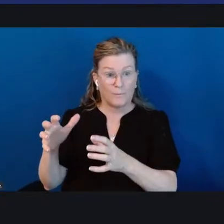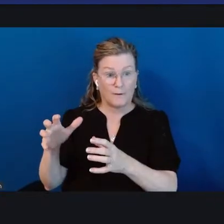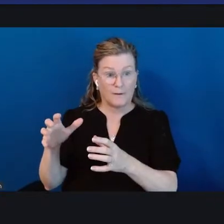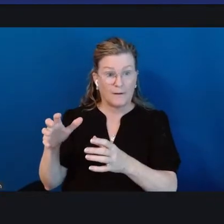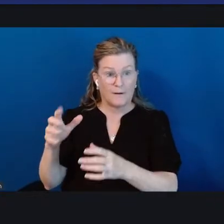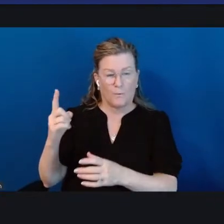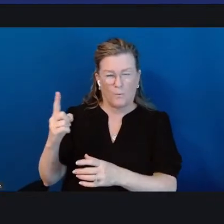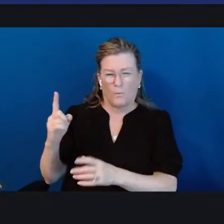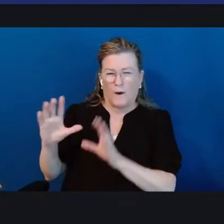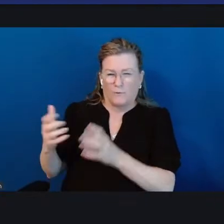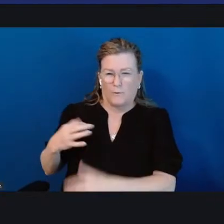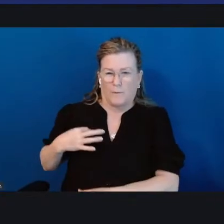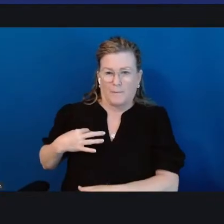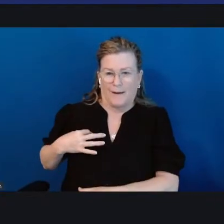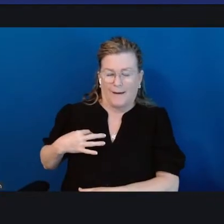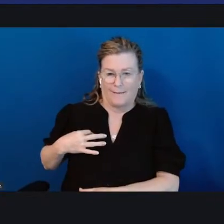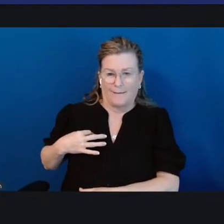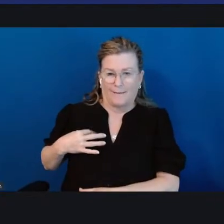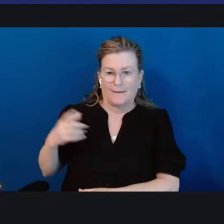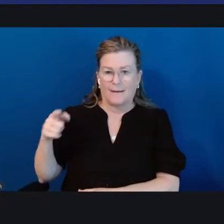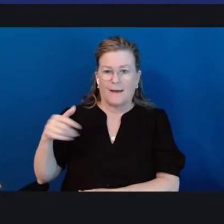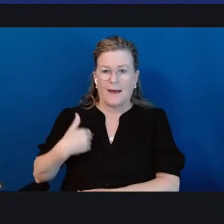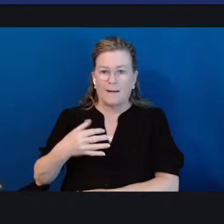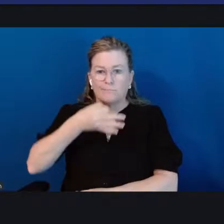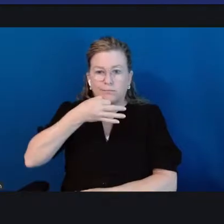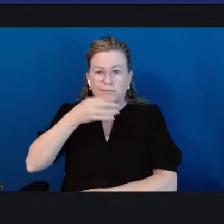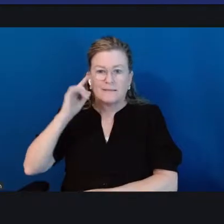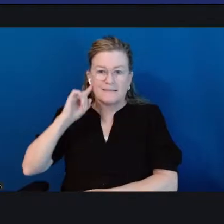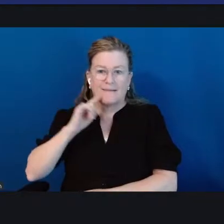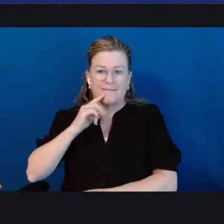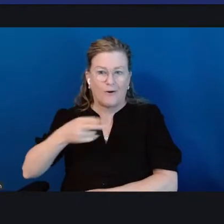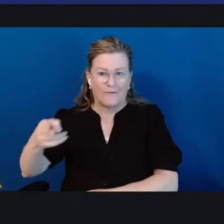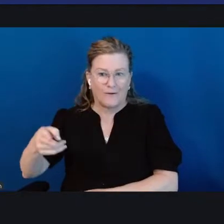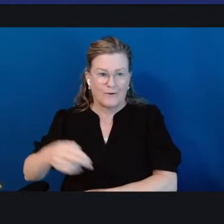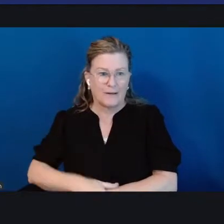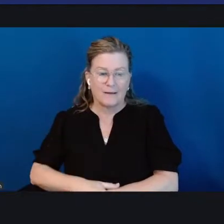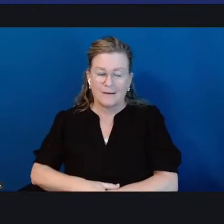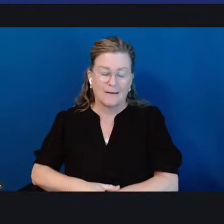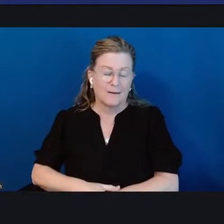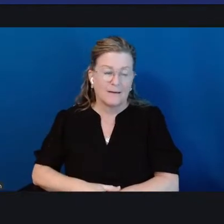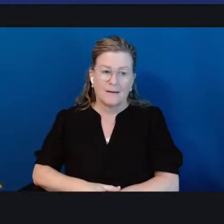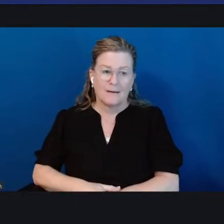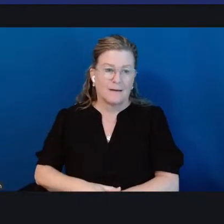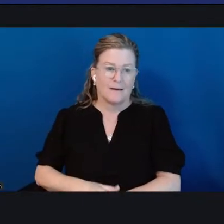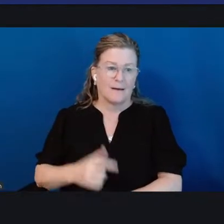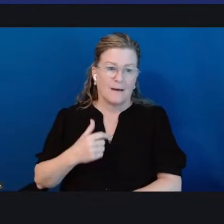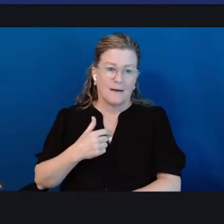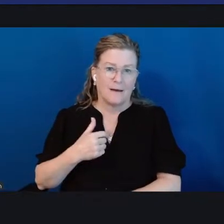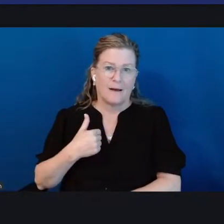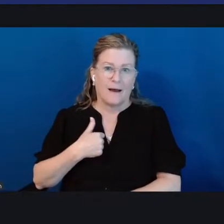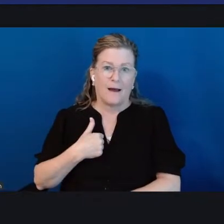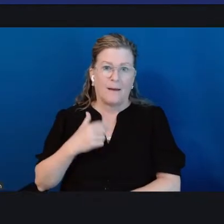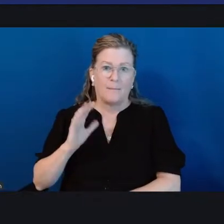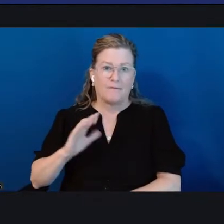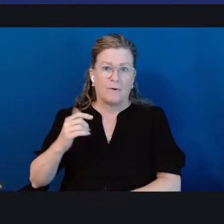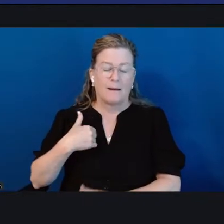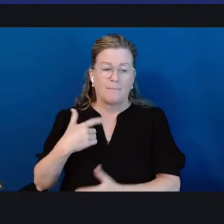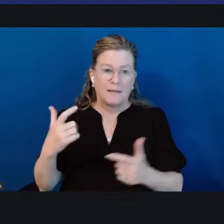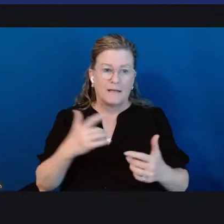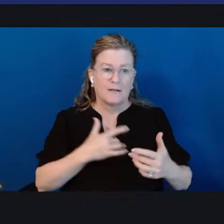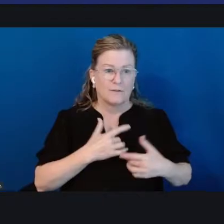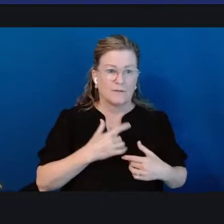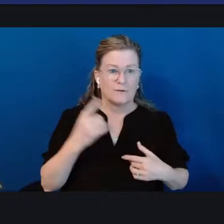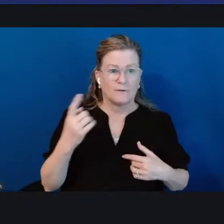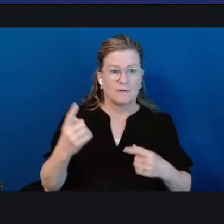one of the groups that applied had the expertise of deaf and hard of hearing. I had really grave concerns that someone would come in who didn't have